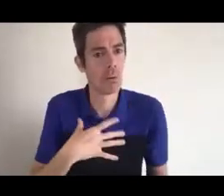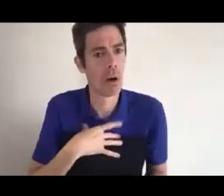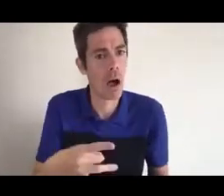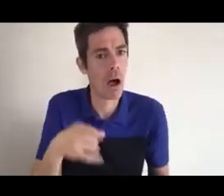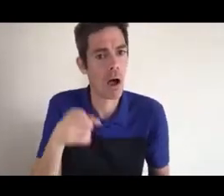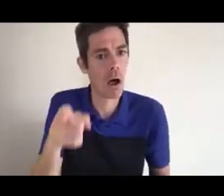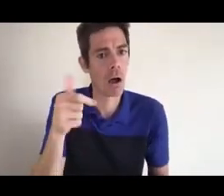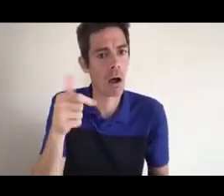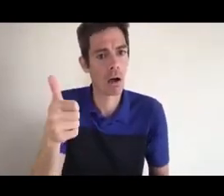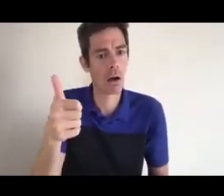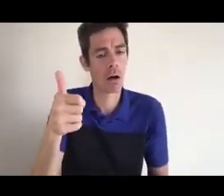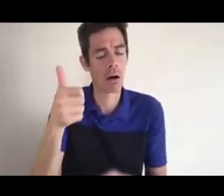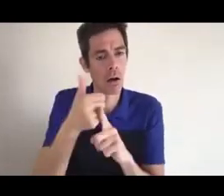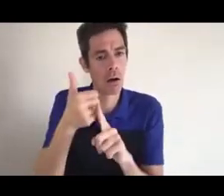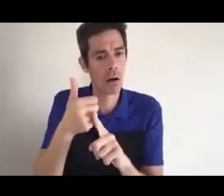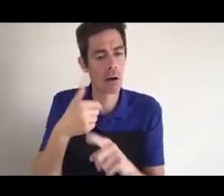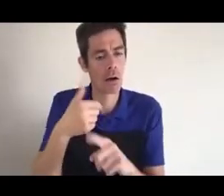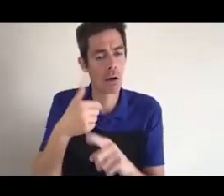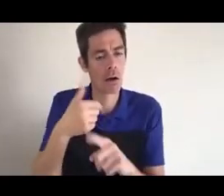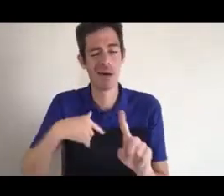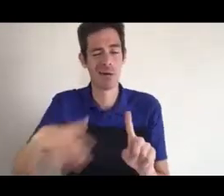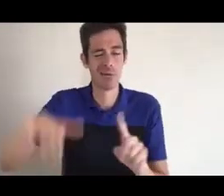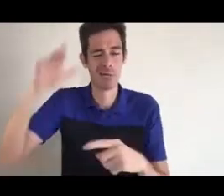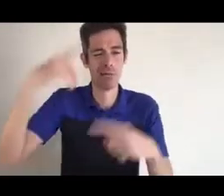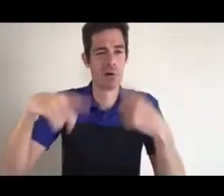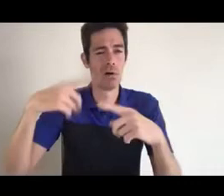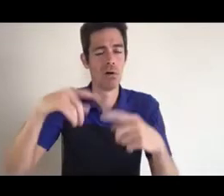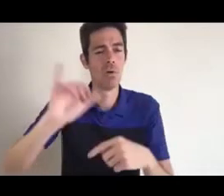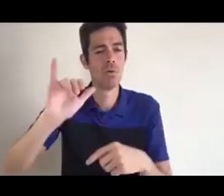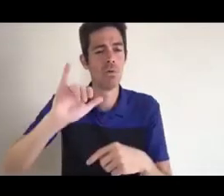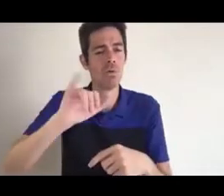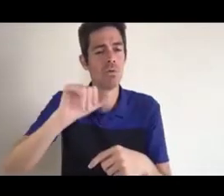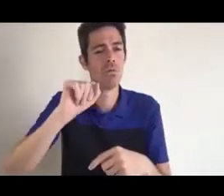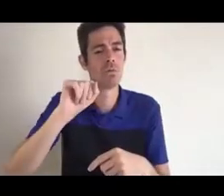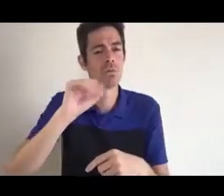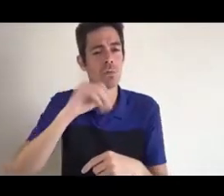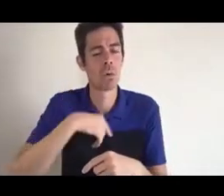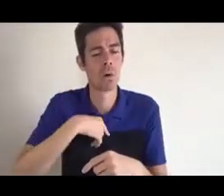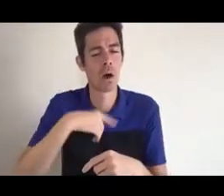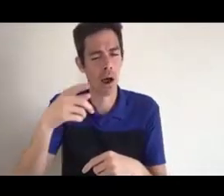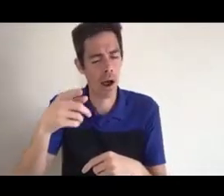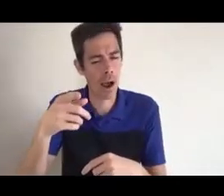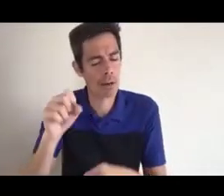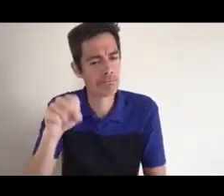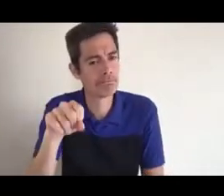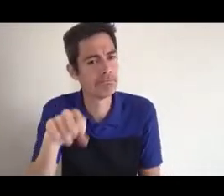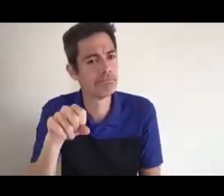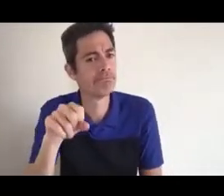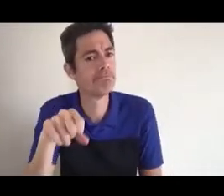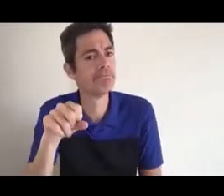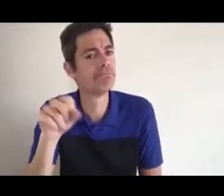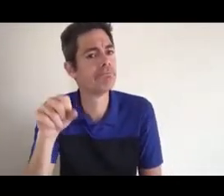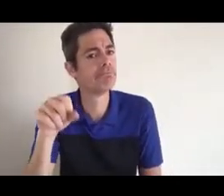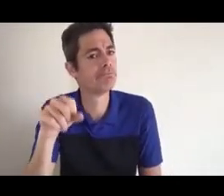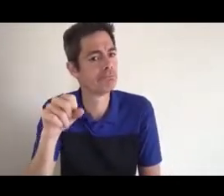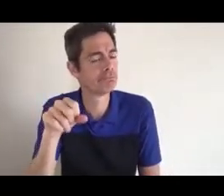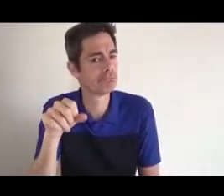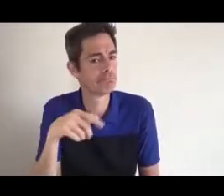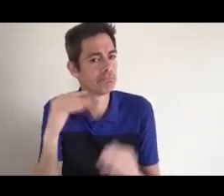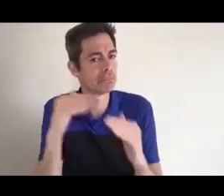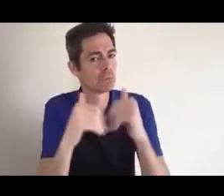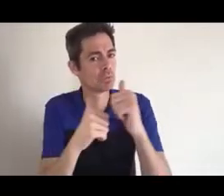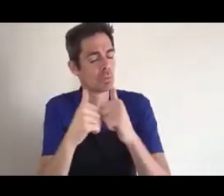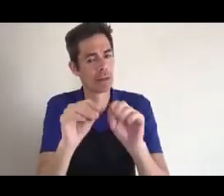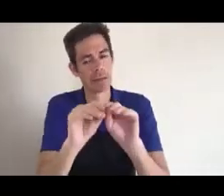this kind of equal structure, I do like that. So plus I grew up signing. So I say,